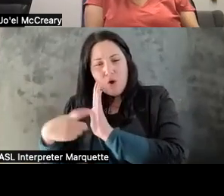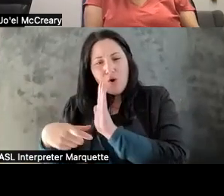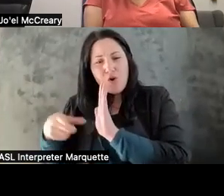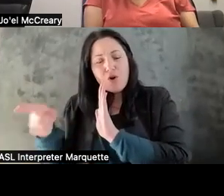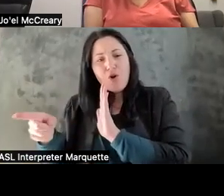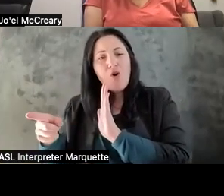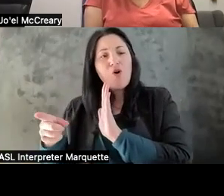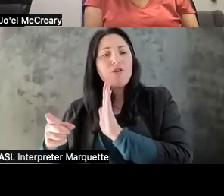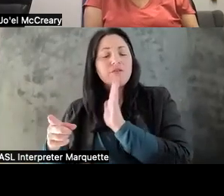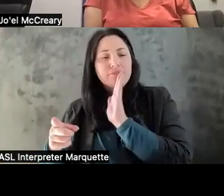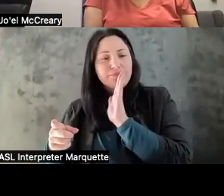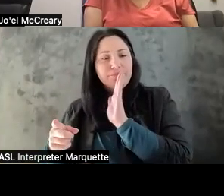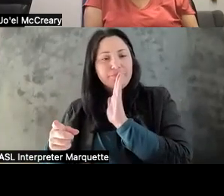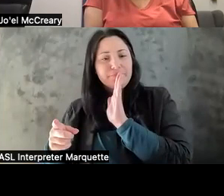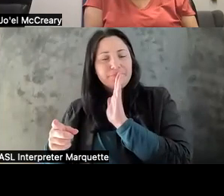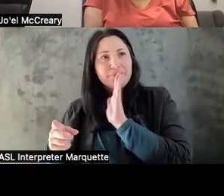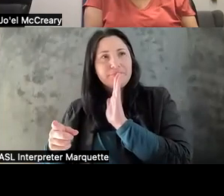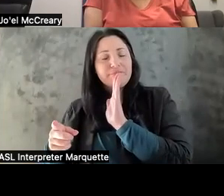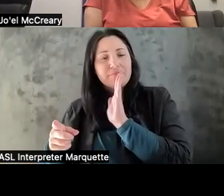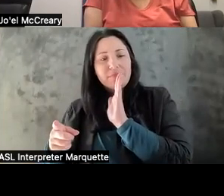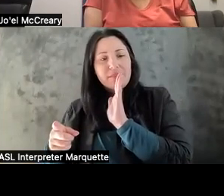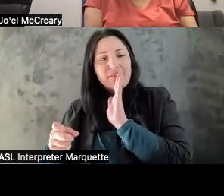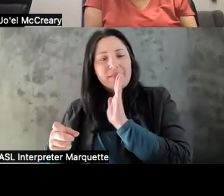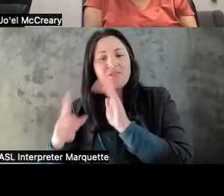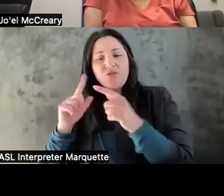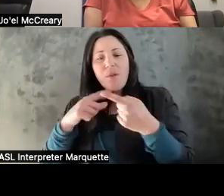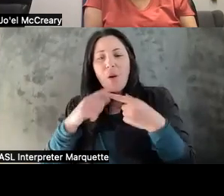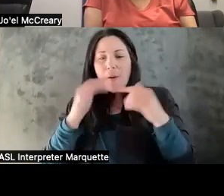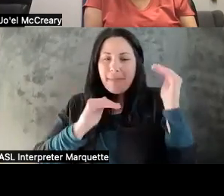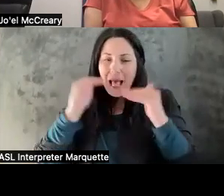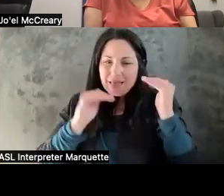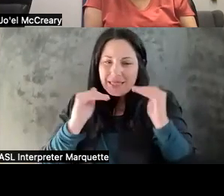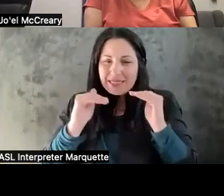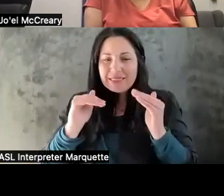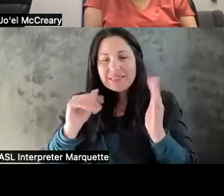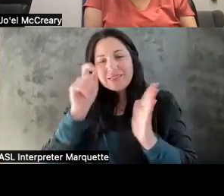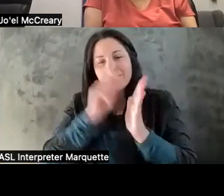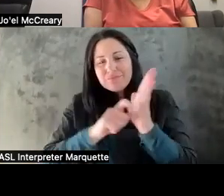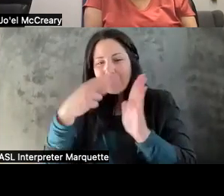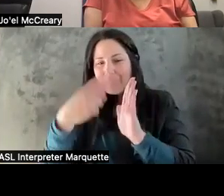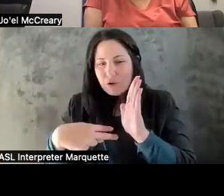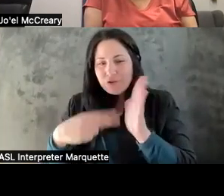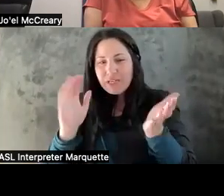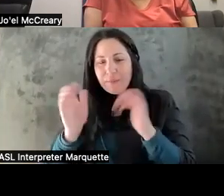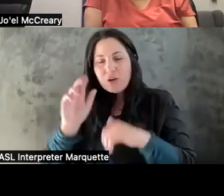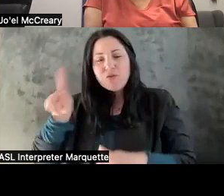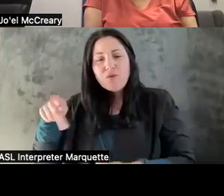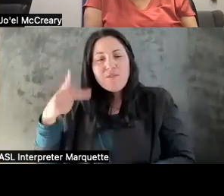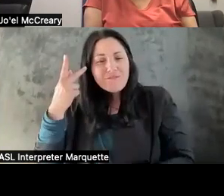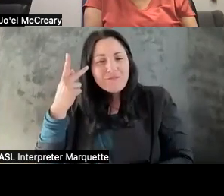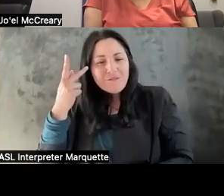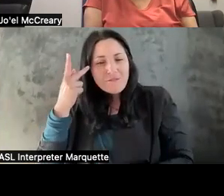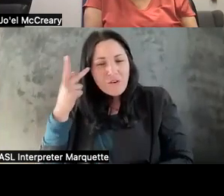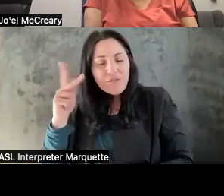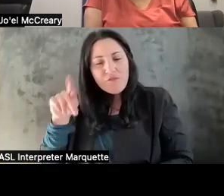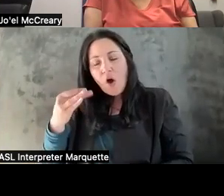of critical article about balanced literacy versus phonics-based reading